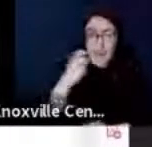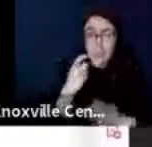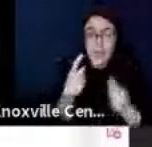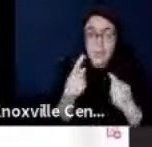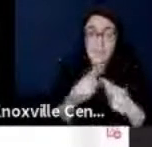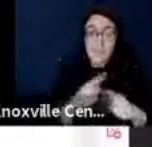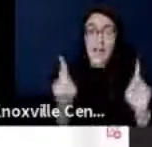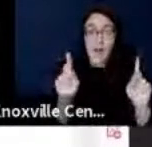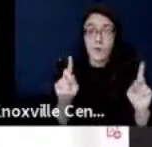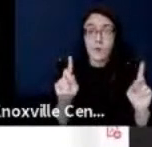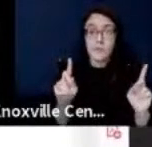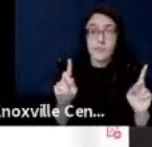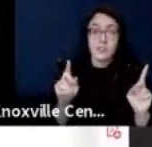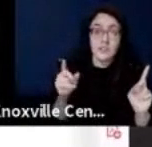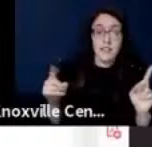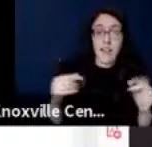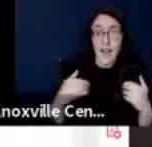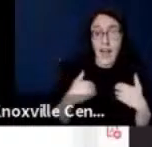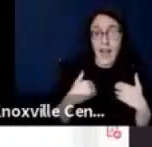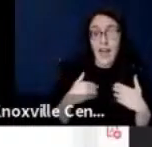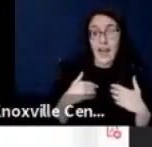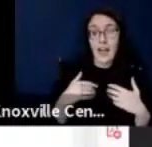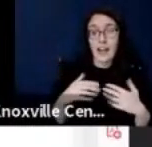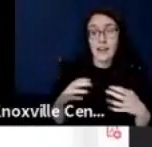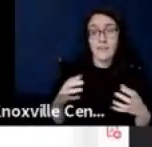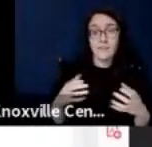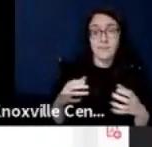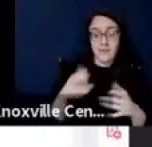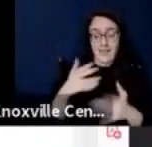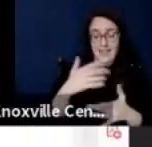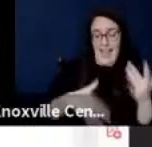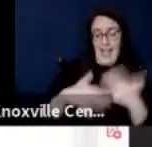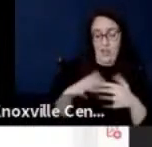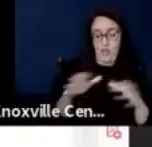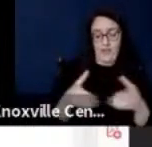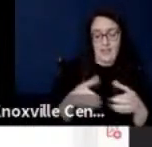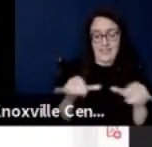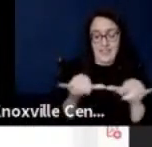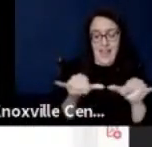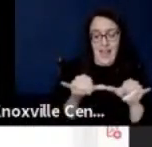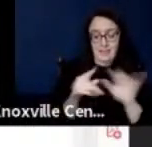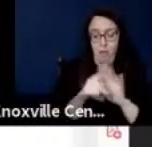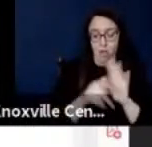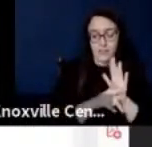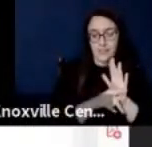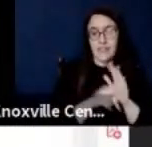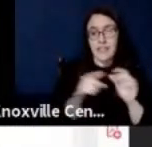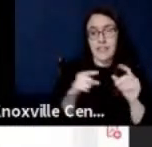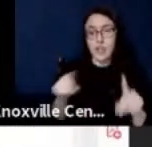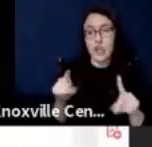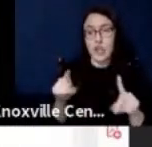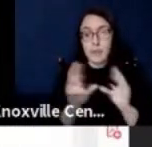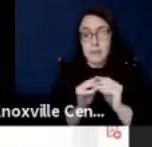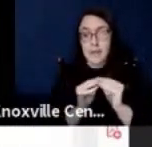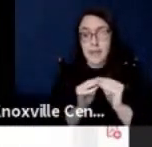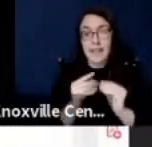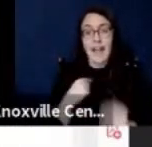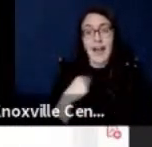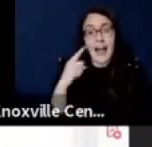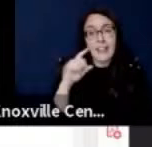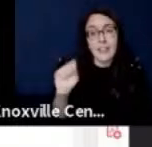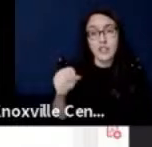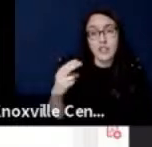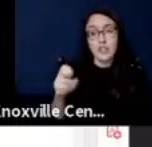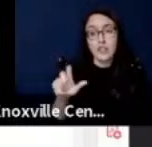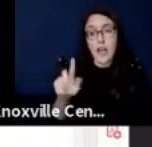had a gathering size policy that went into effect literally while we were in the meeting. I believe Shelby has done something, but I believe those